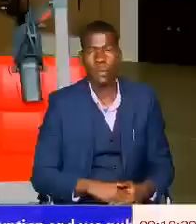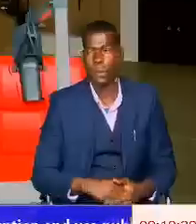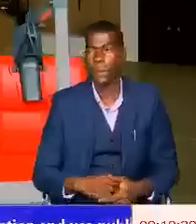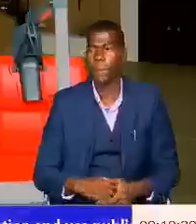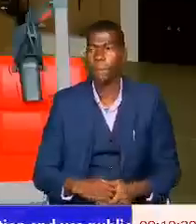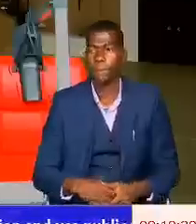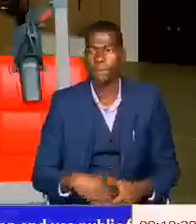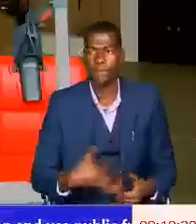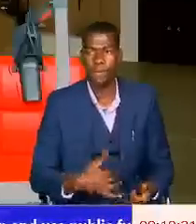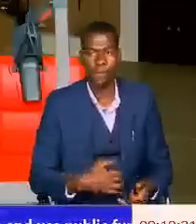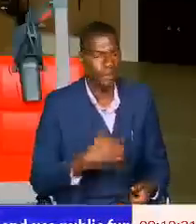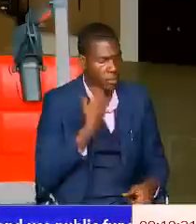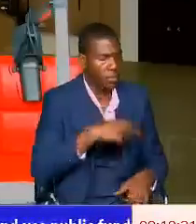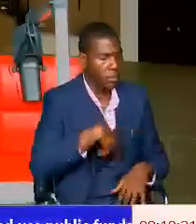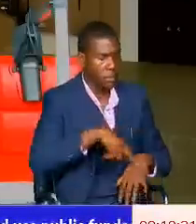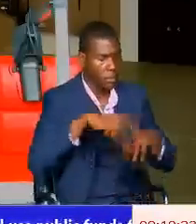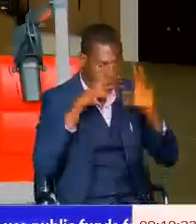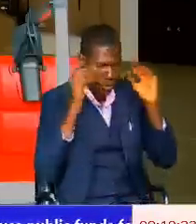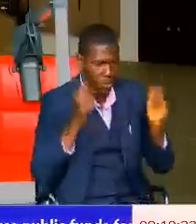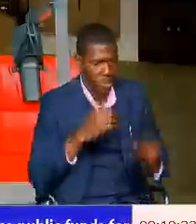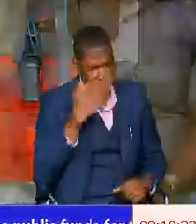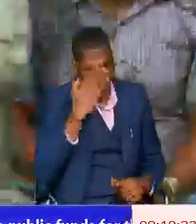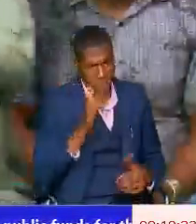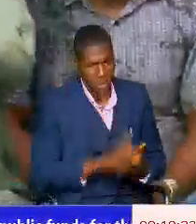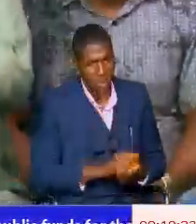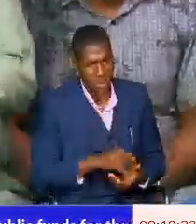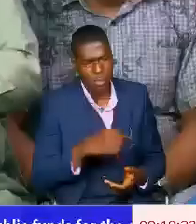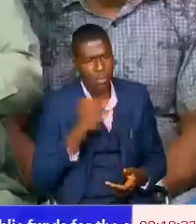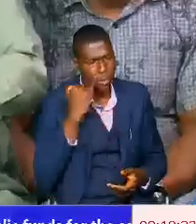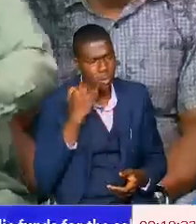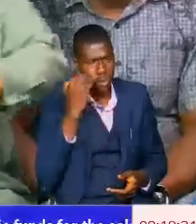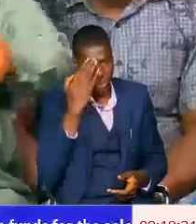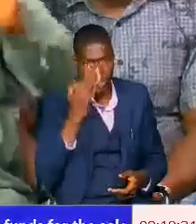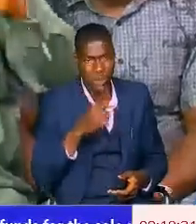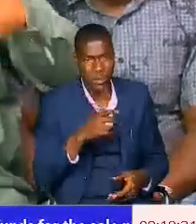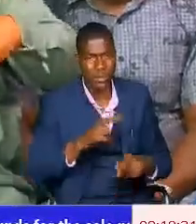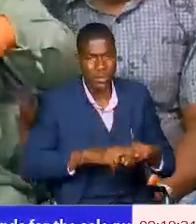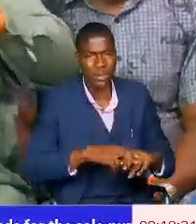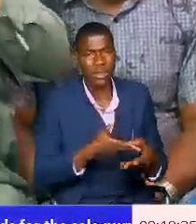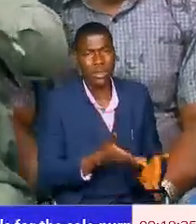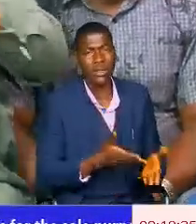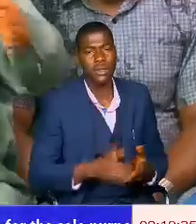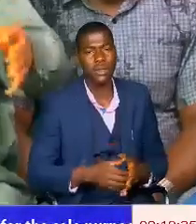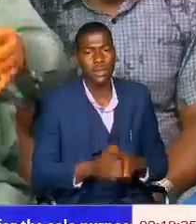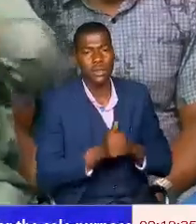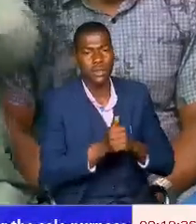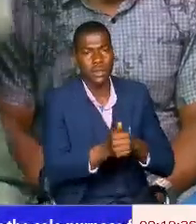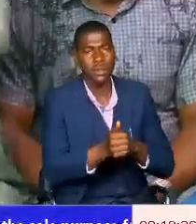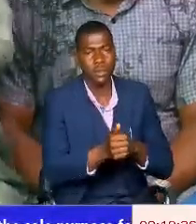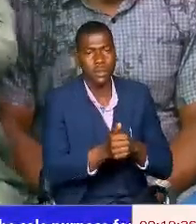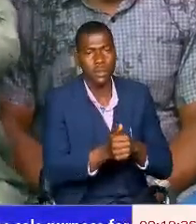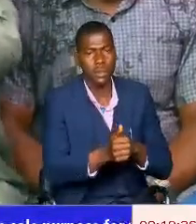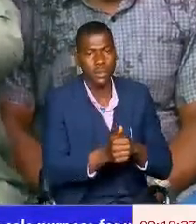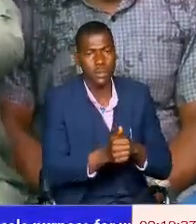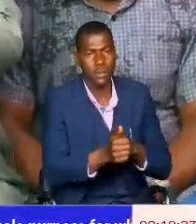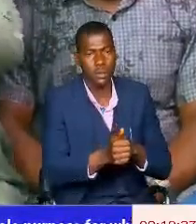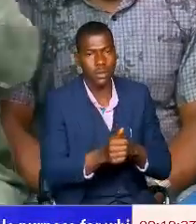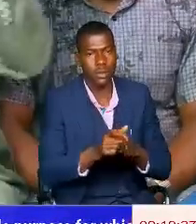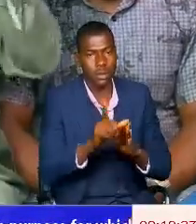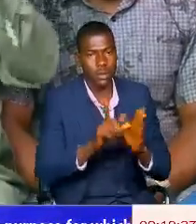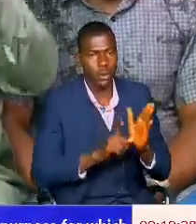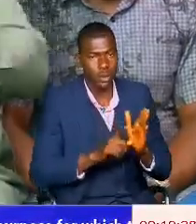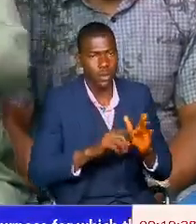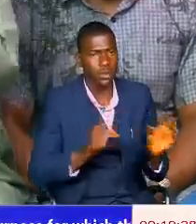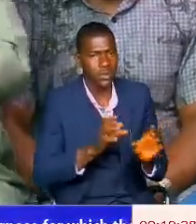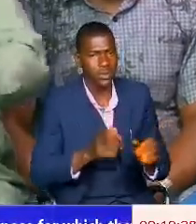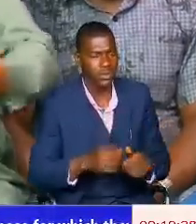I you know, ordinary president. Yes, sir. He is supposed to know. Even he was down here, the director of legal services, now his brother. Now, when